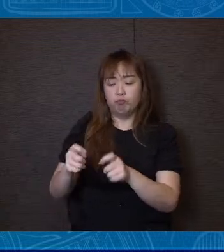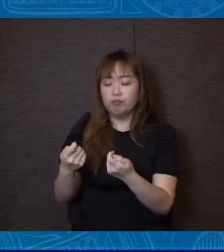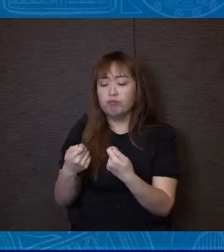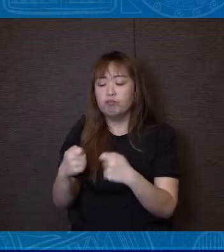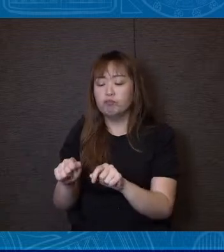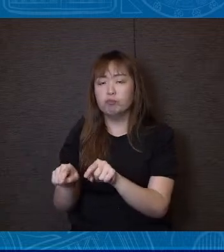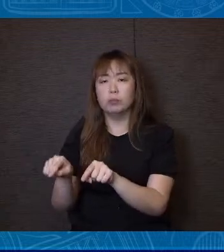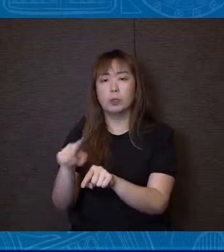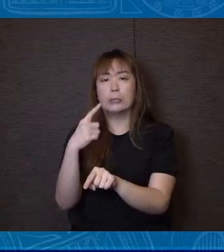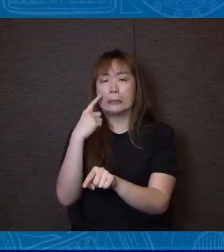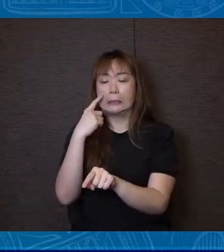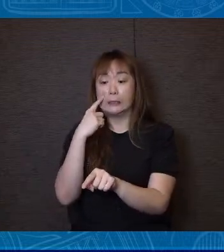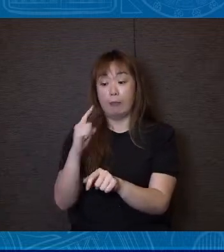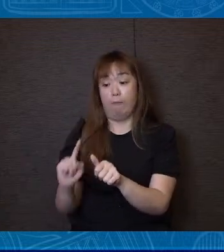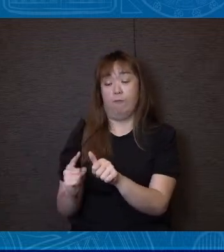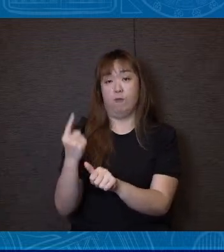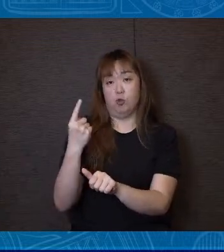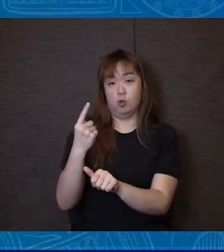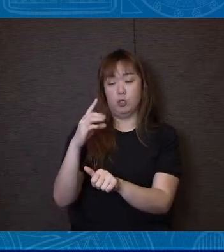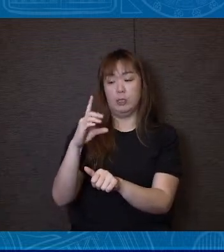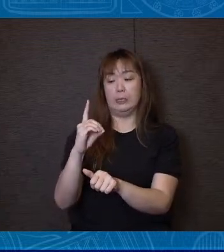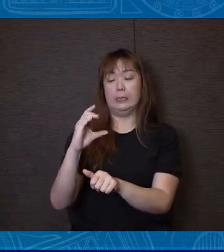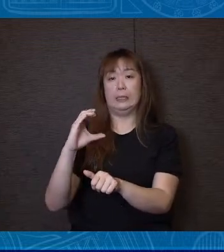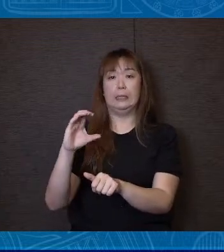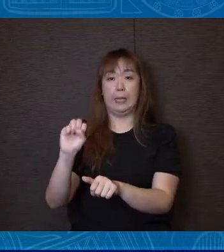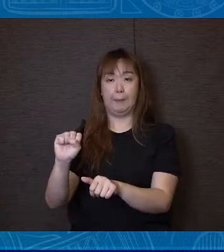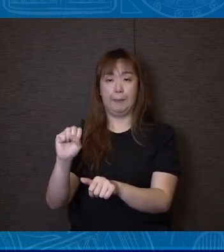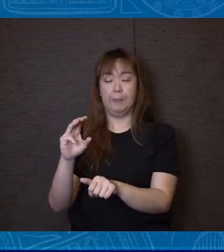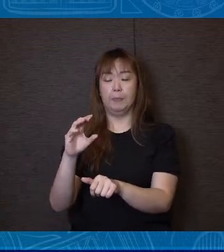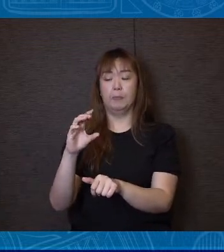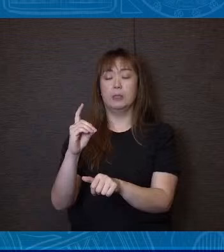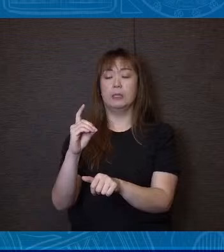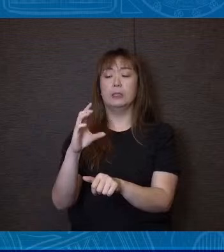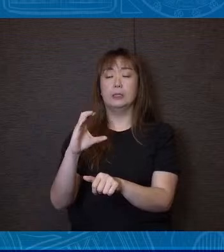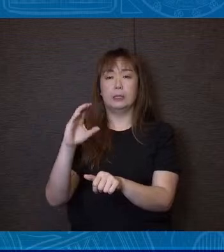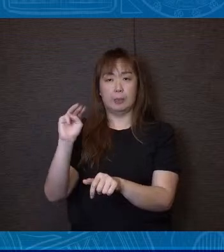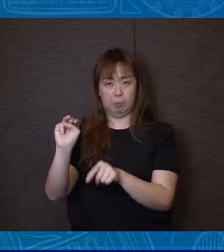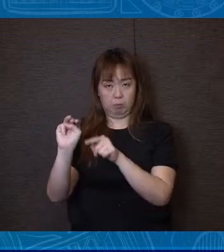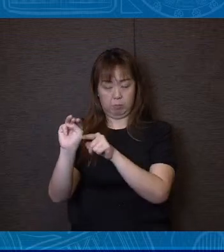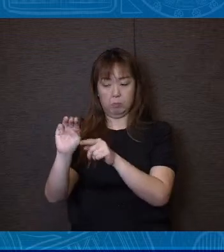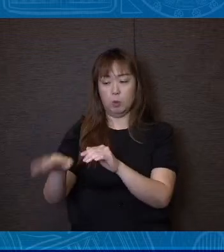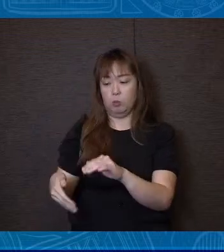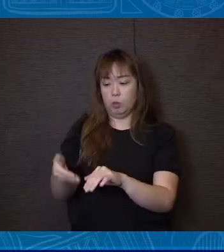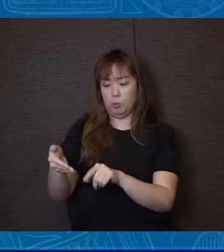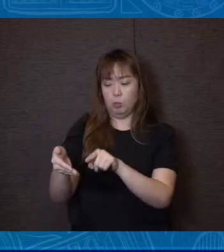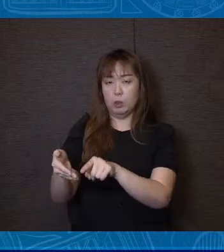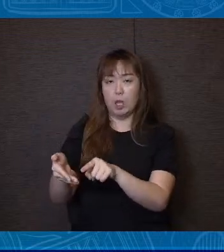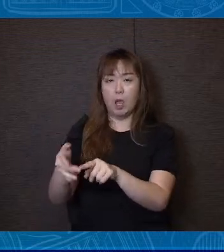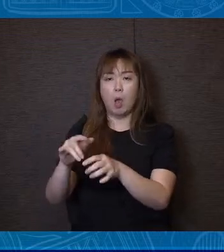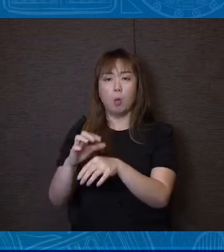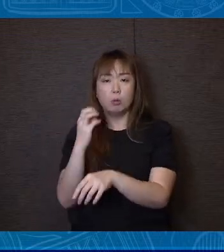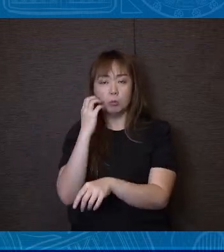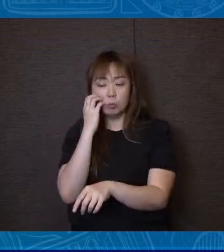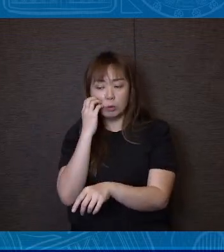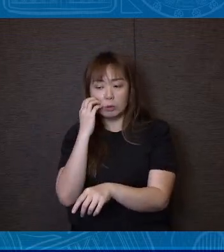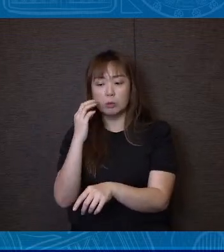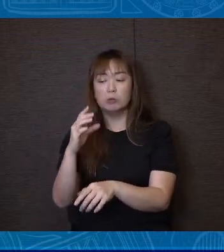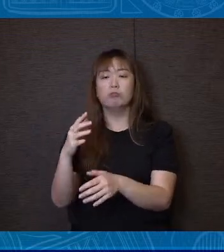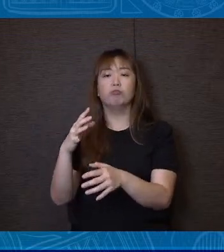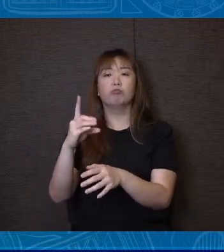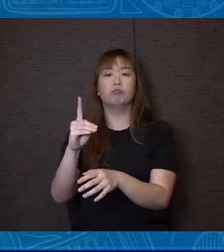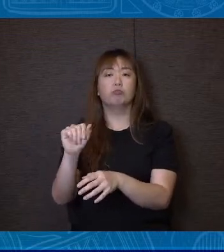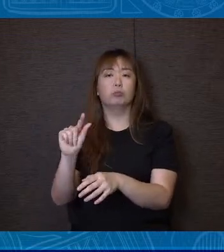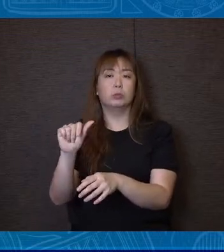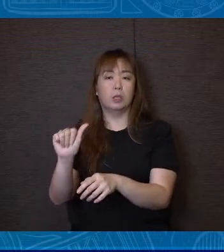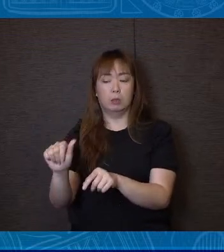versions of the DCM. So this would be where the regulator and the MNOs provide us with mobile infrastructure data, and then we can